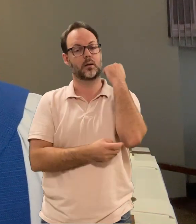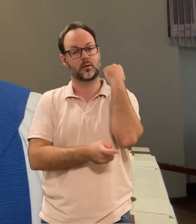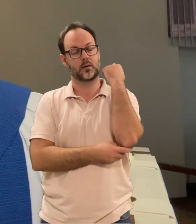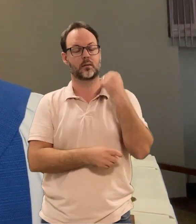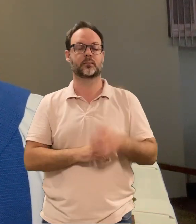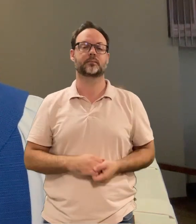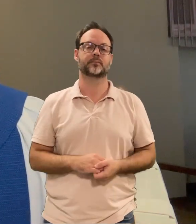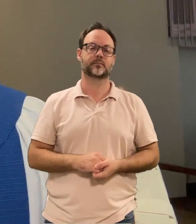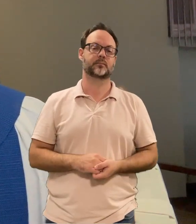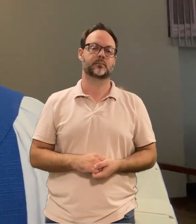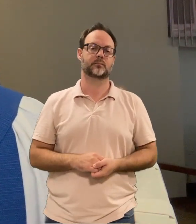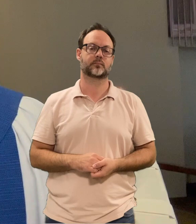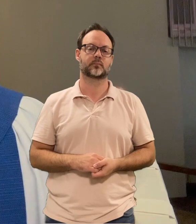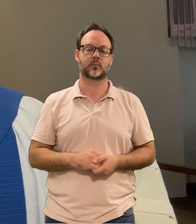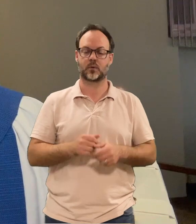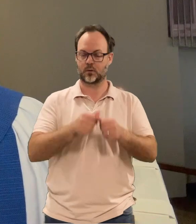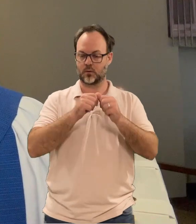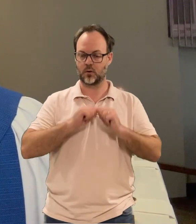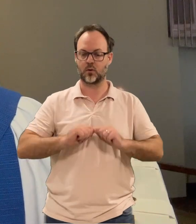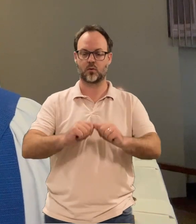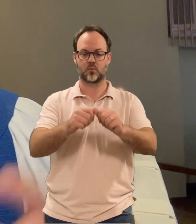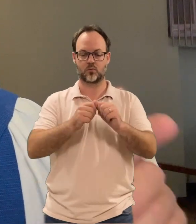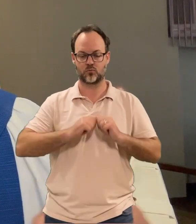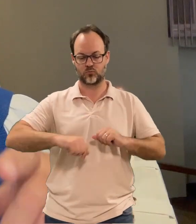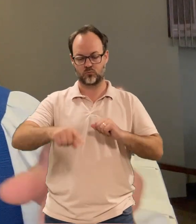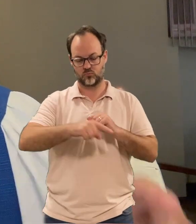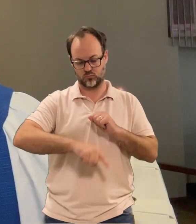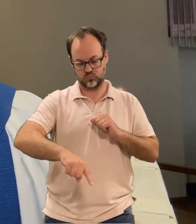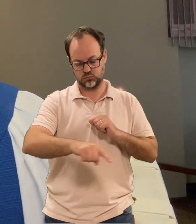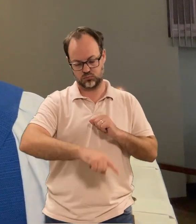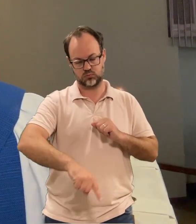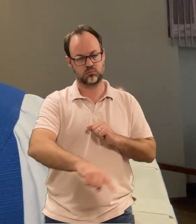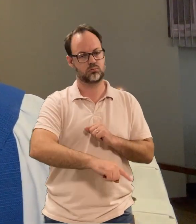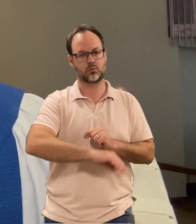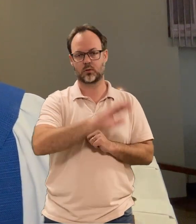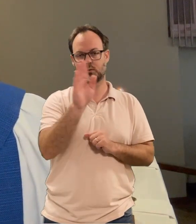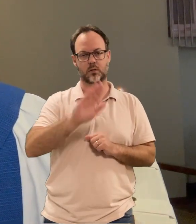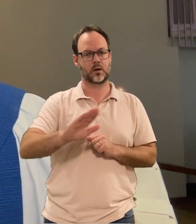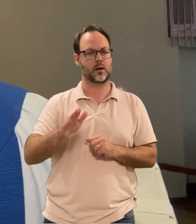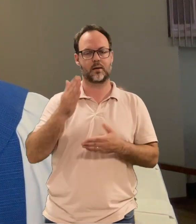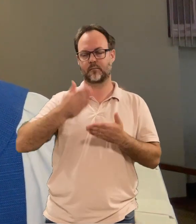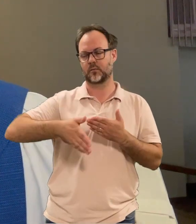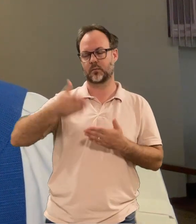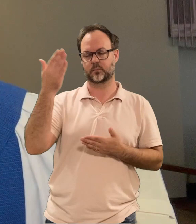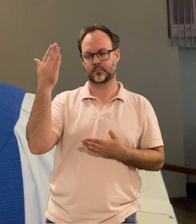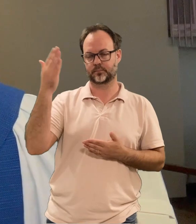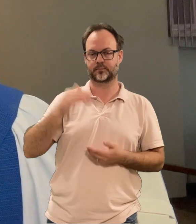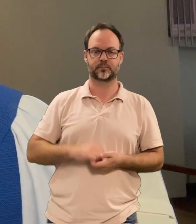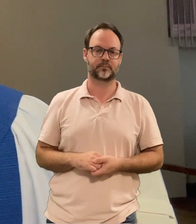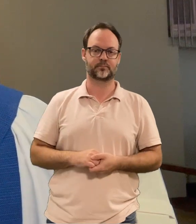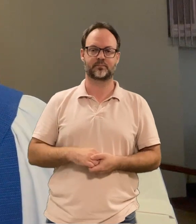follow the devil's temptations. It's a continual spiral that seems to never